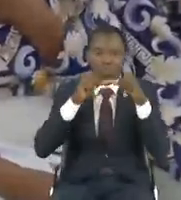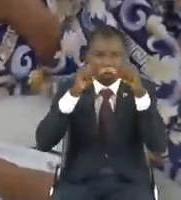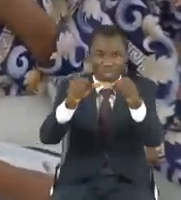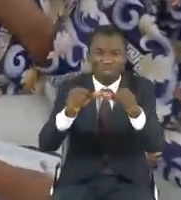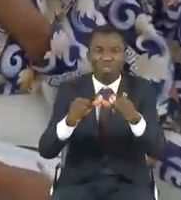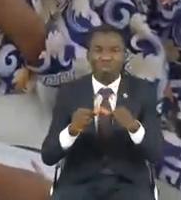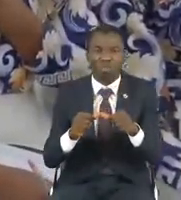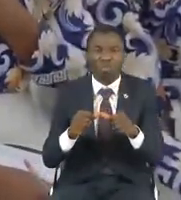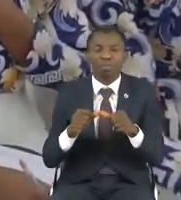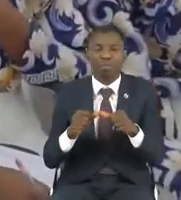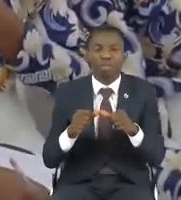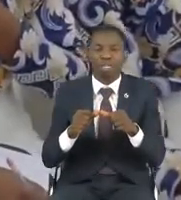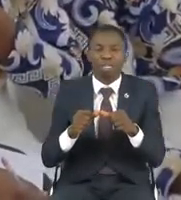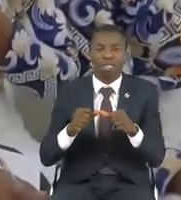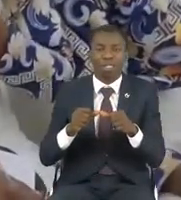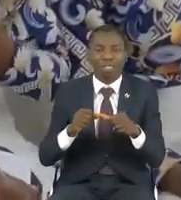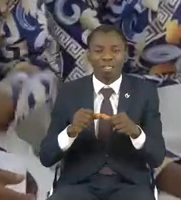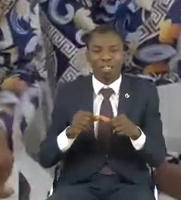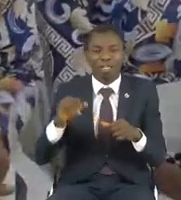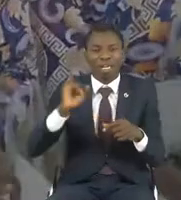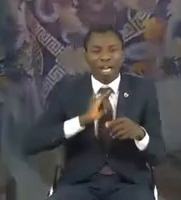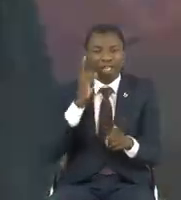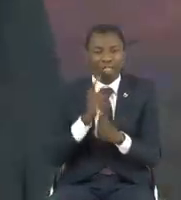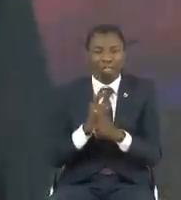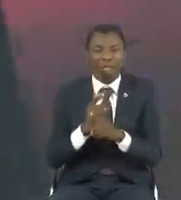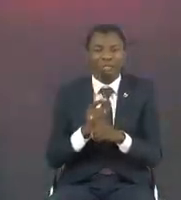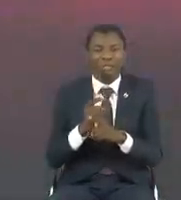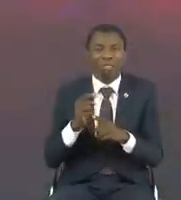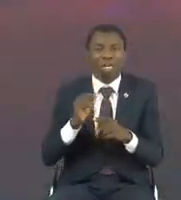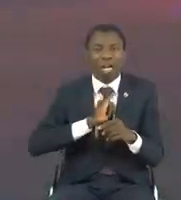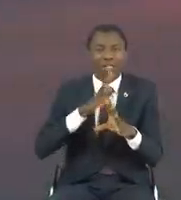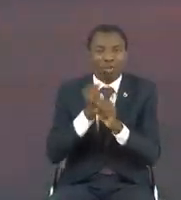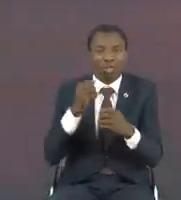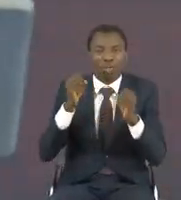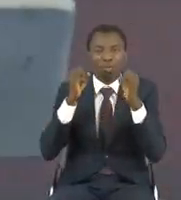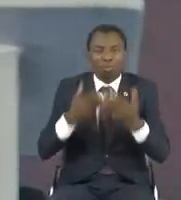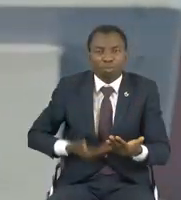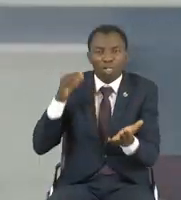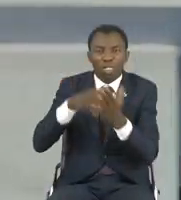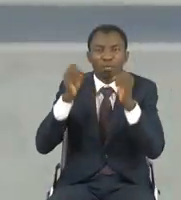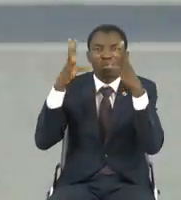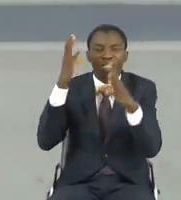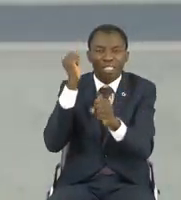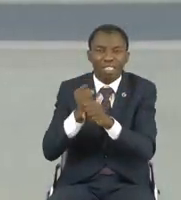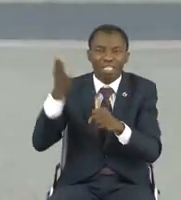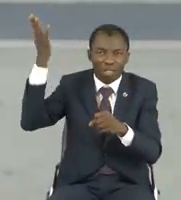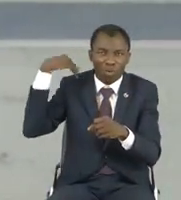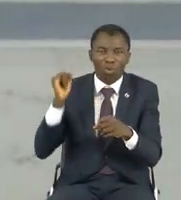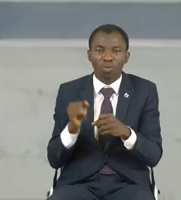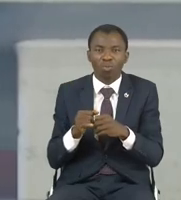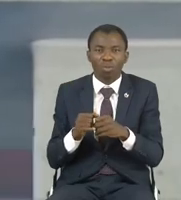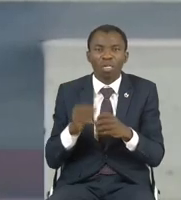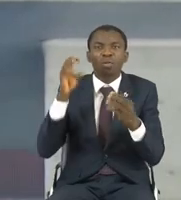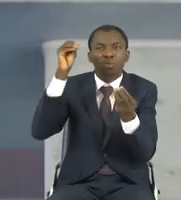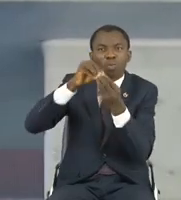continue. I got born again many years ago. And those many years ago, more than 50